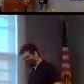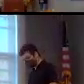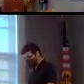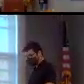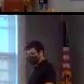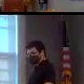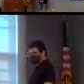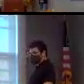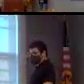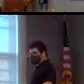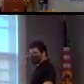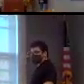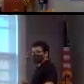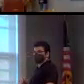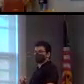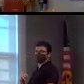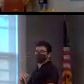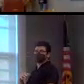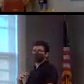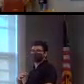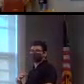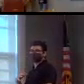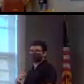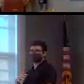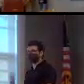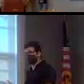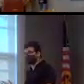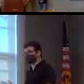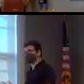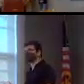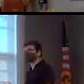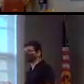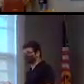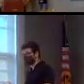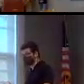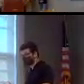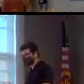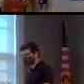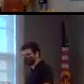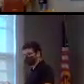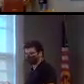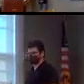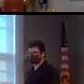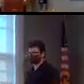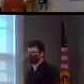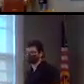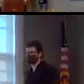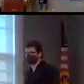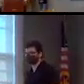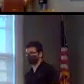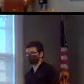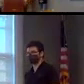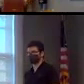as well. But of course, we aren't without any of many challenges to this project so far. The biggest one